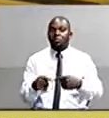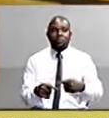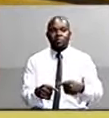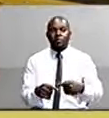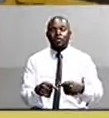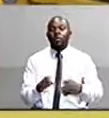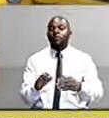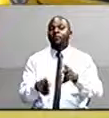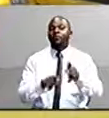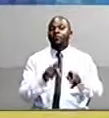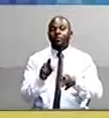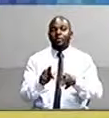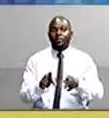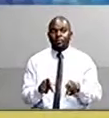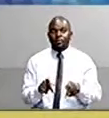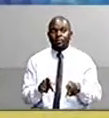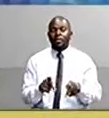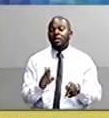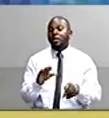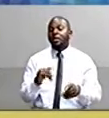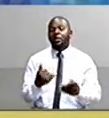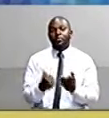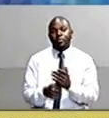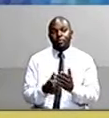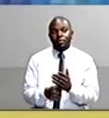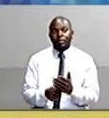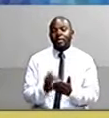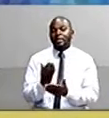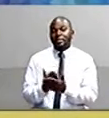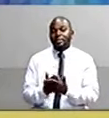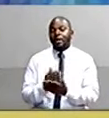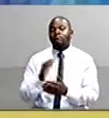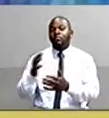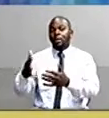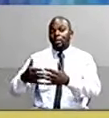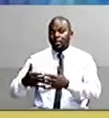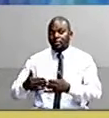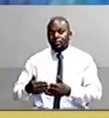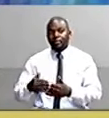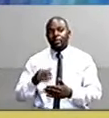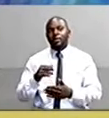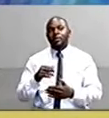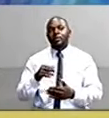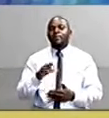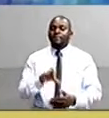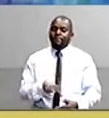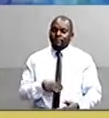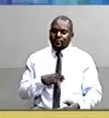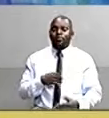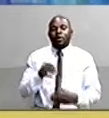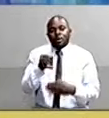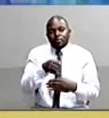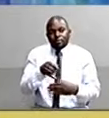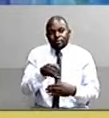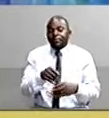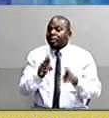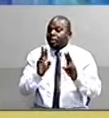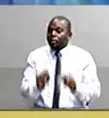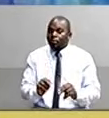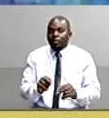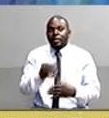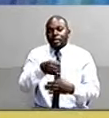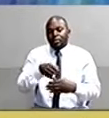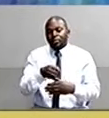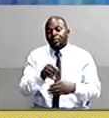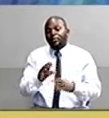for the residents. The only problem is that there are some companies we thought were also involved which are not involved, and